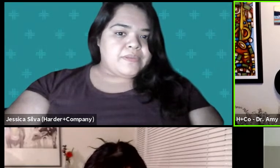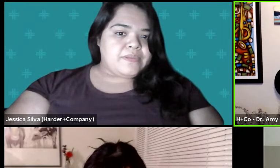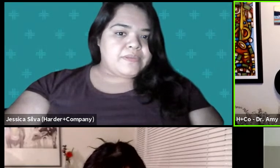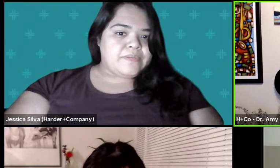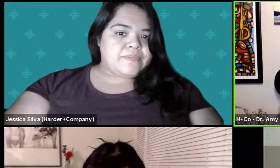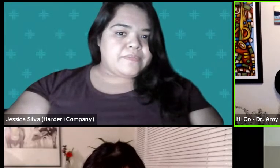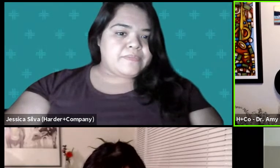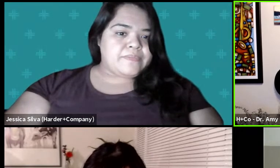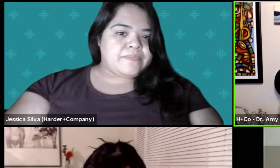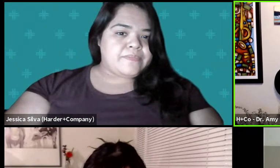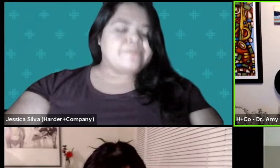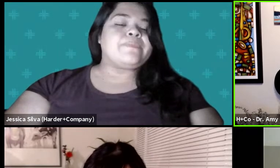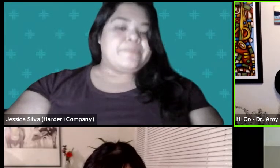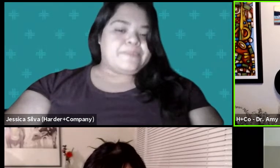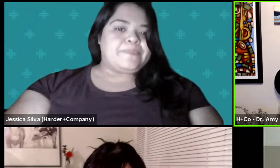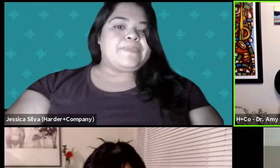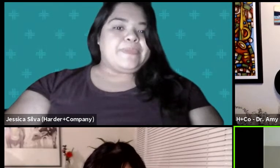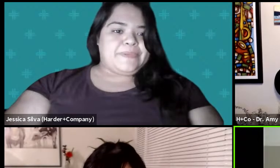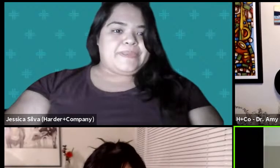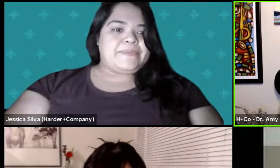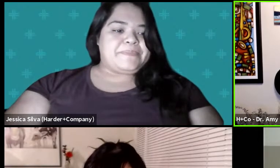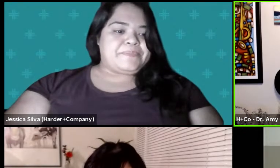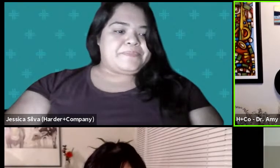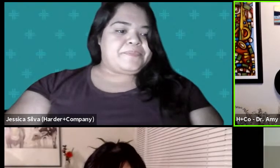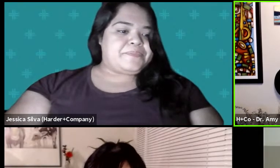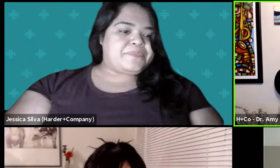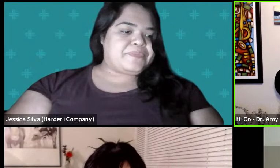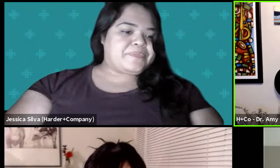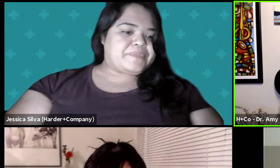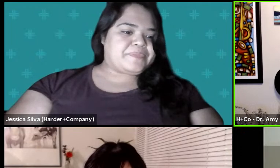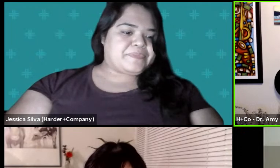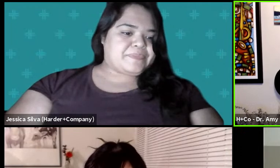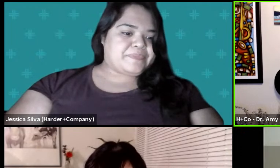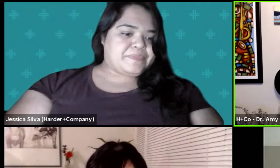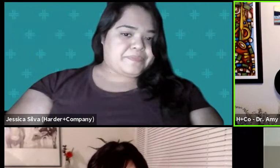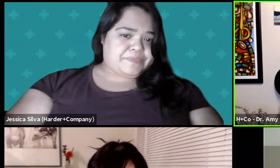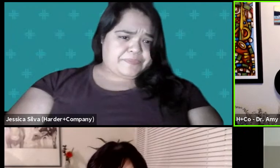I am unmuted now. Can you hear me? Yes, we can hear you great now.